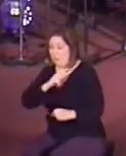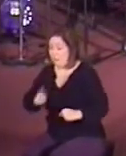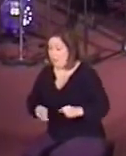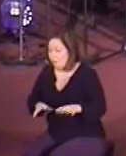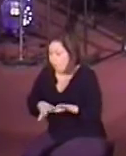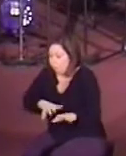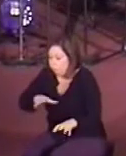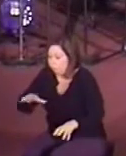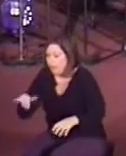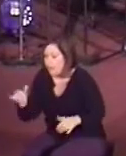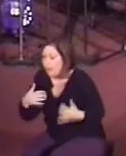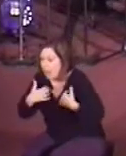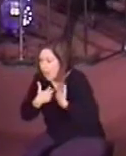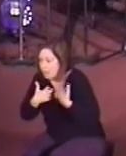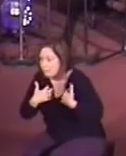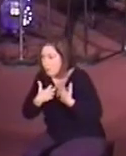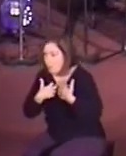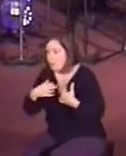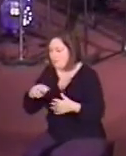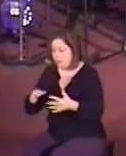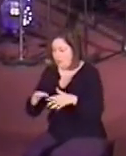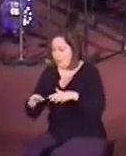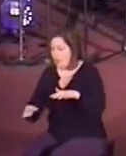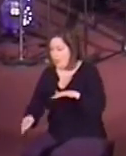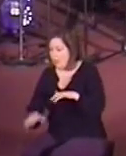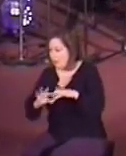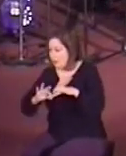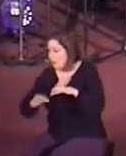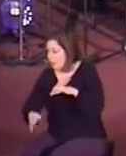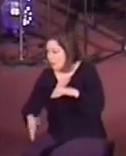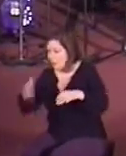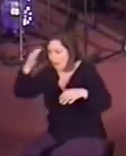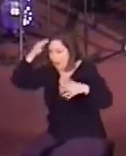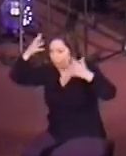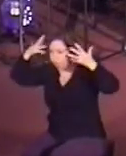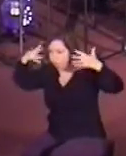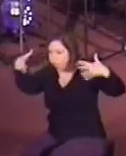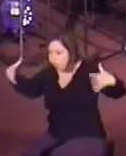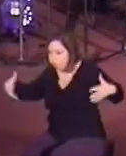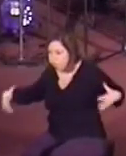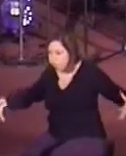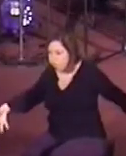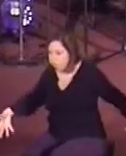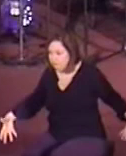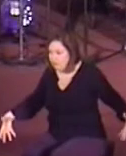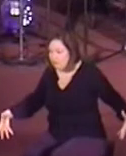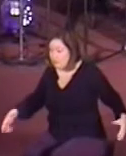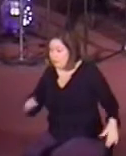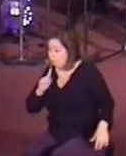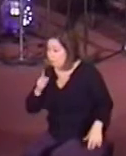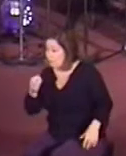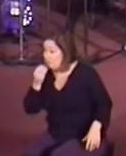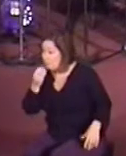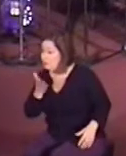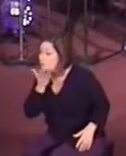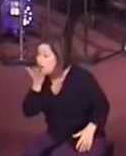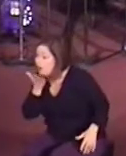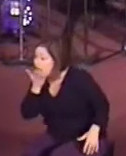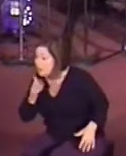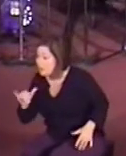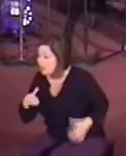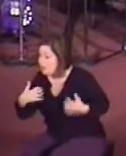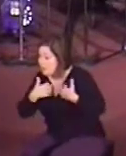like an animal, it says, and his nails grew really long, and his hair grew out really wild, and he was actually eating grass